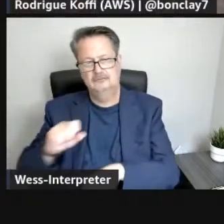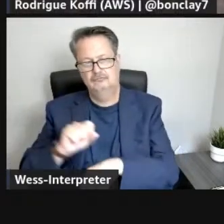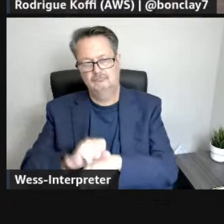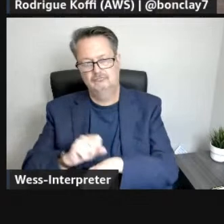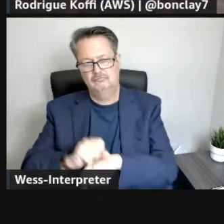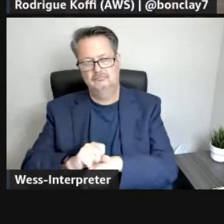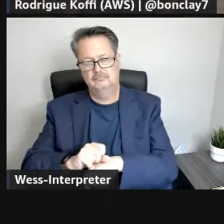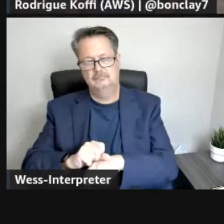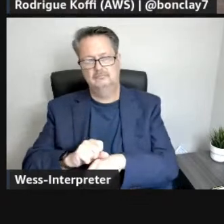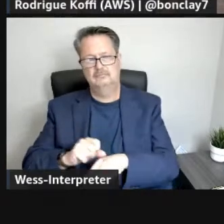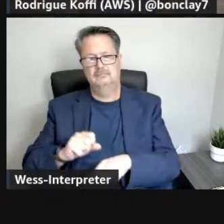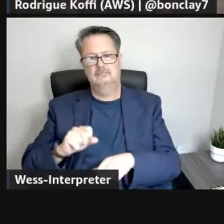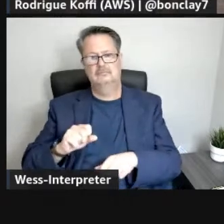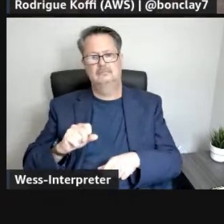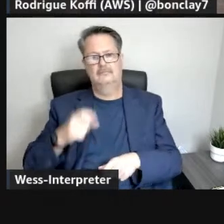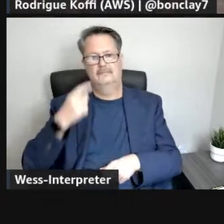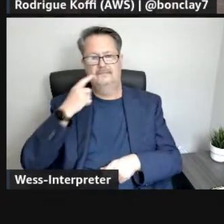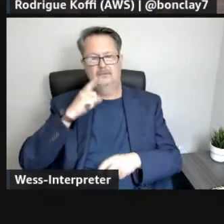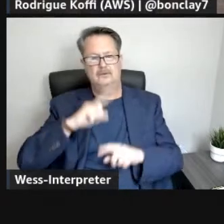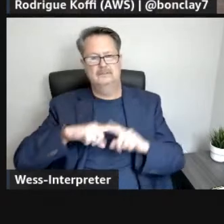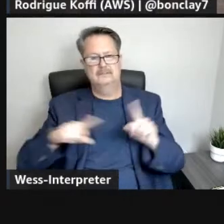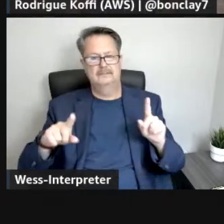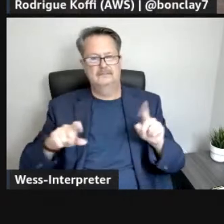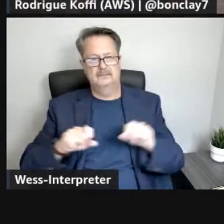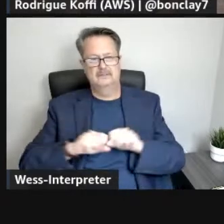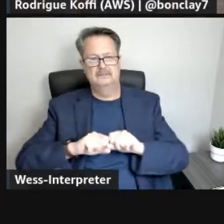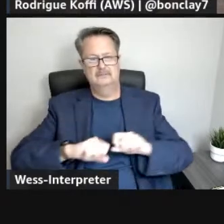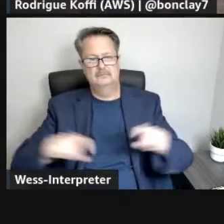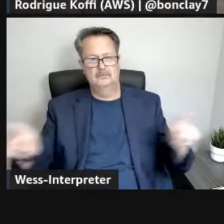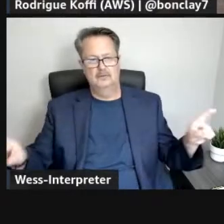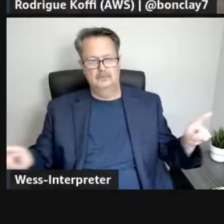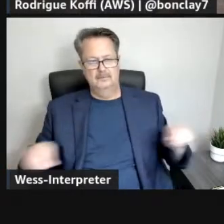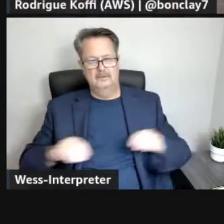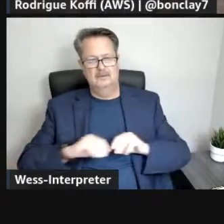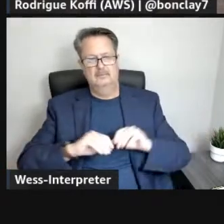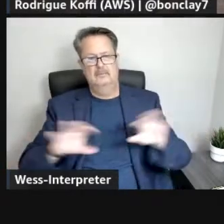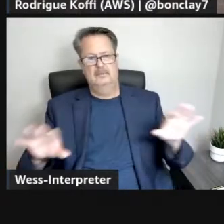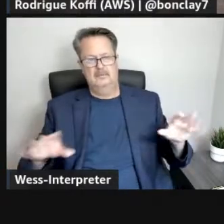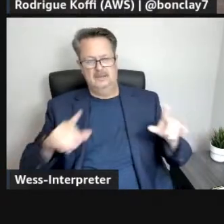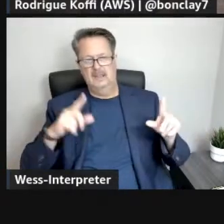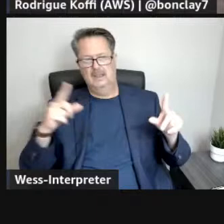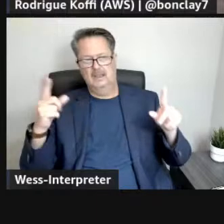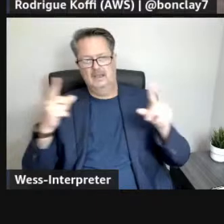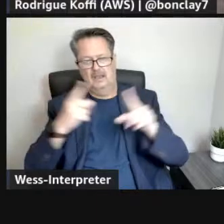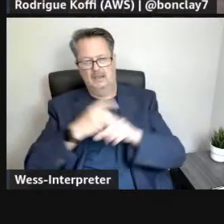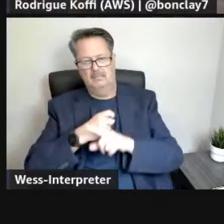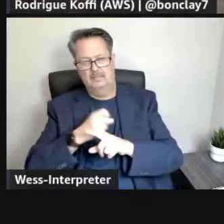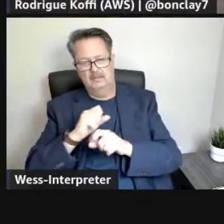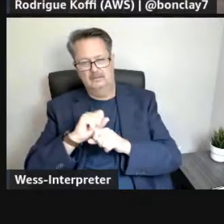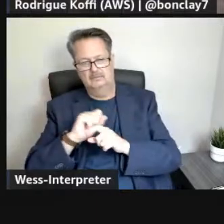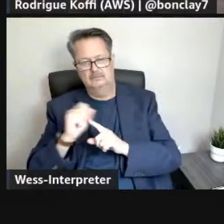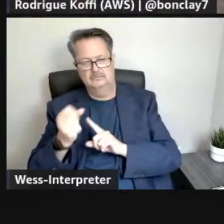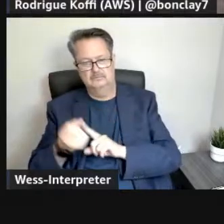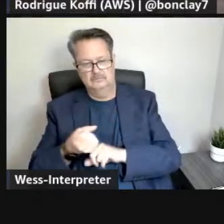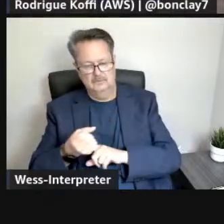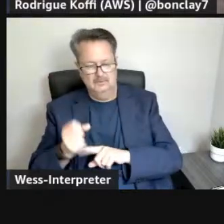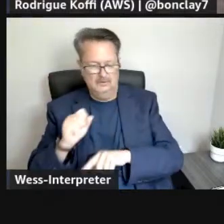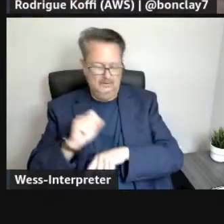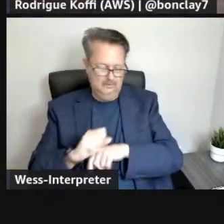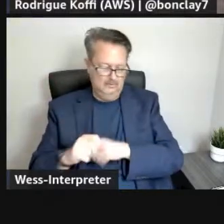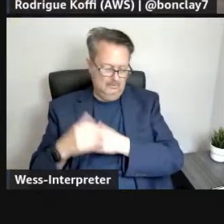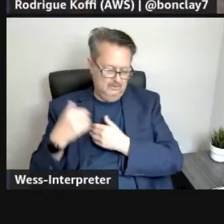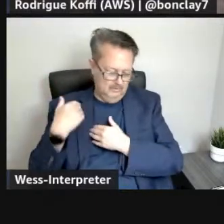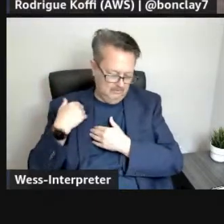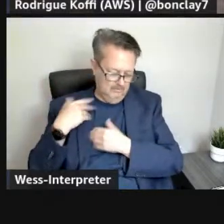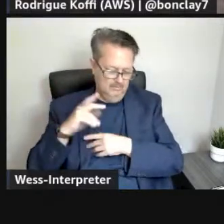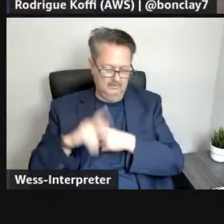that you want to deploy. So it can end up in a complicated situation depending on the workloads, the type of the